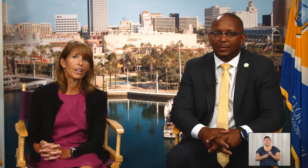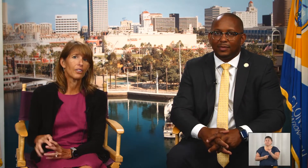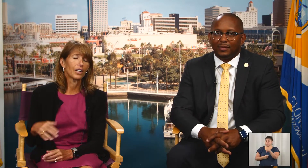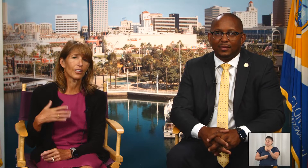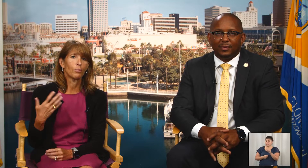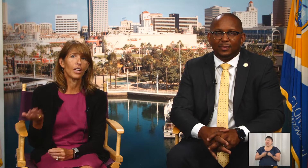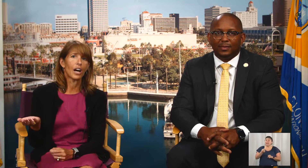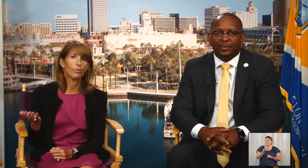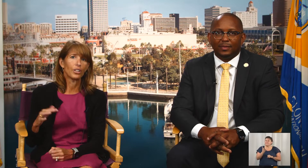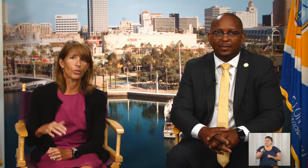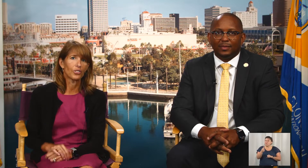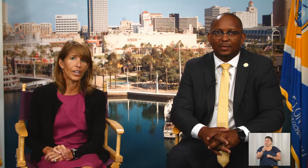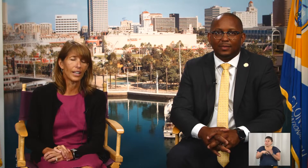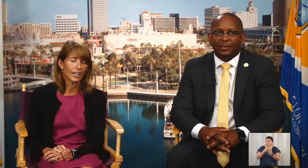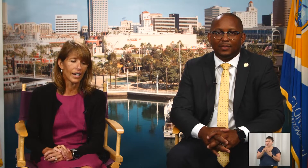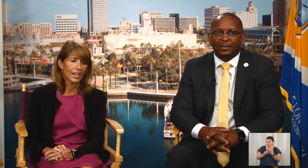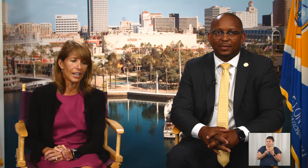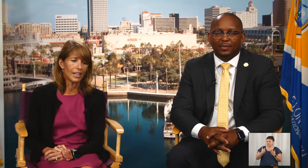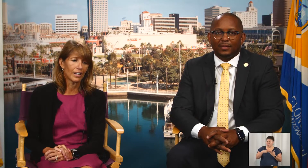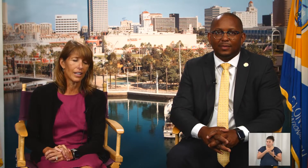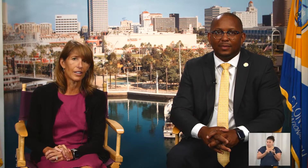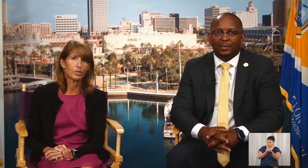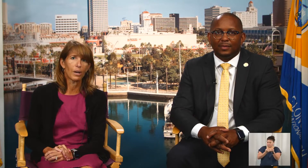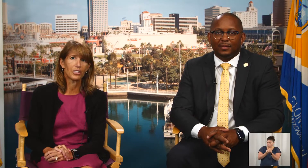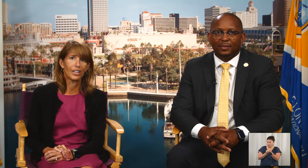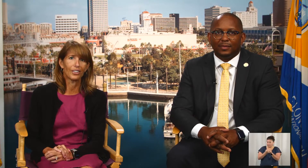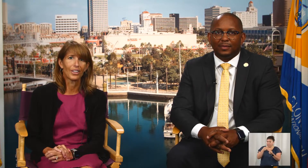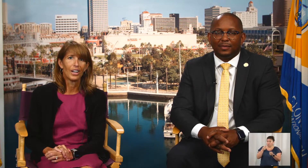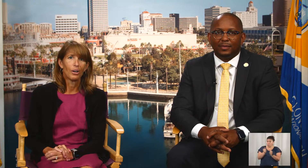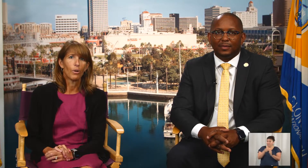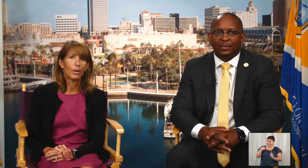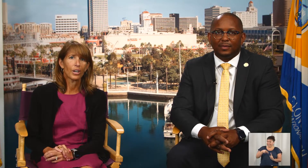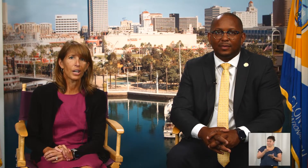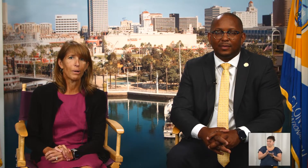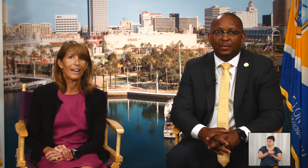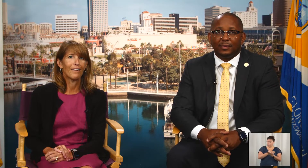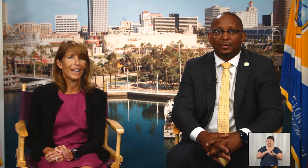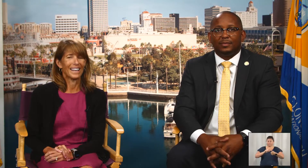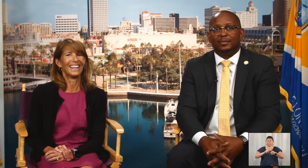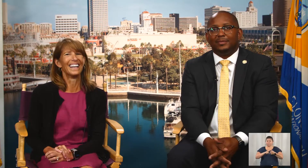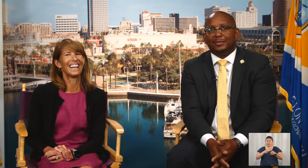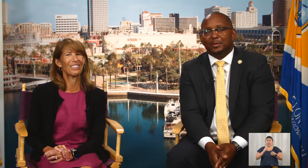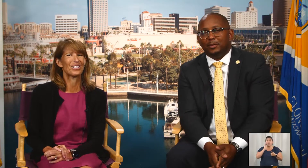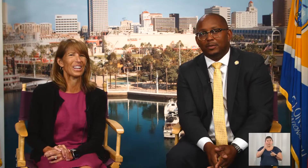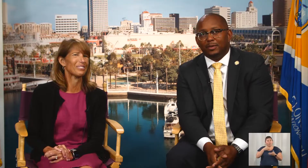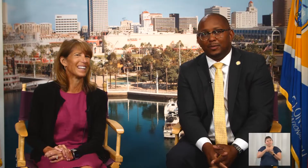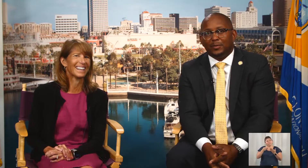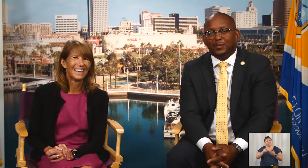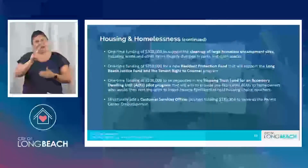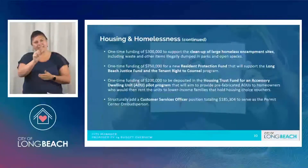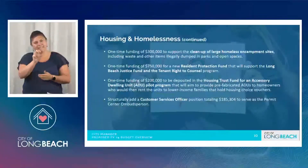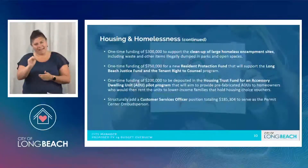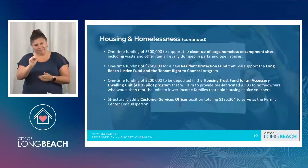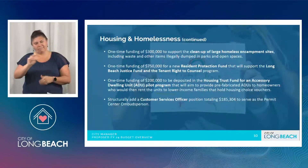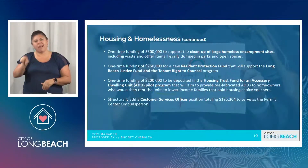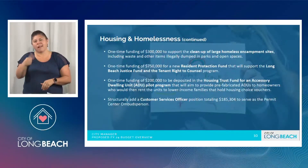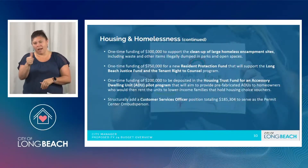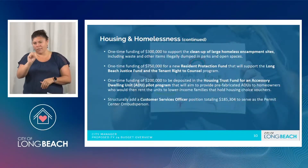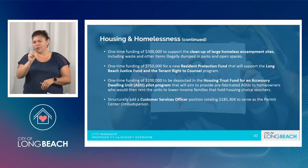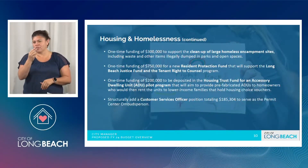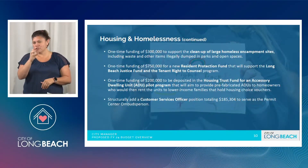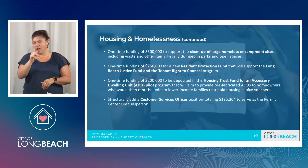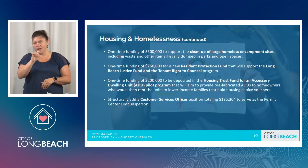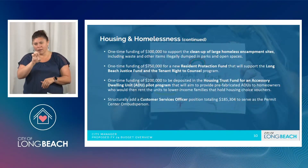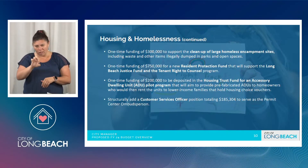couple of the other things that we are resourcing in this budget is, one, we're going to buy a van, another shuttle van for our Homeless